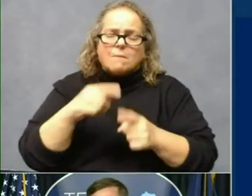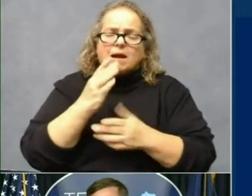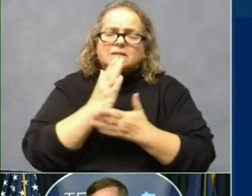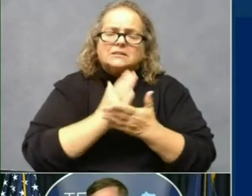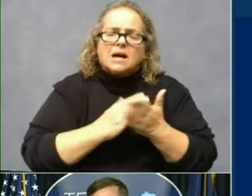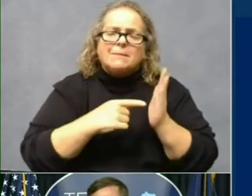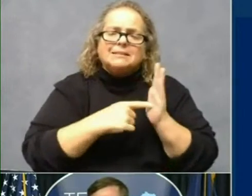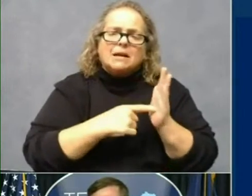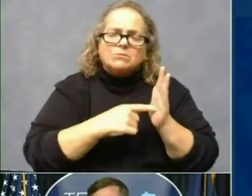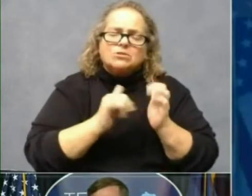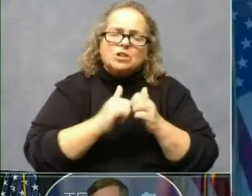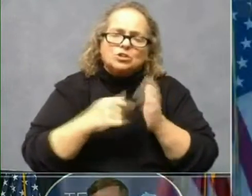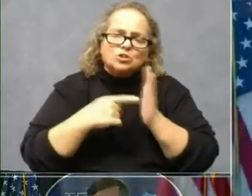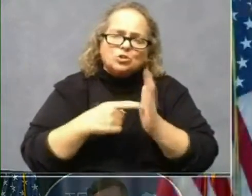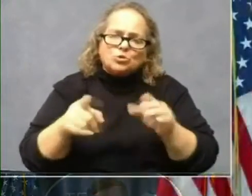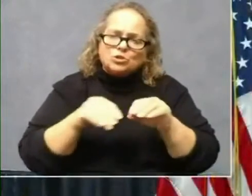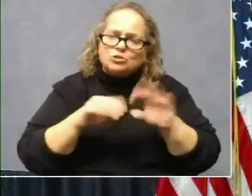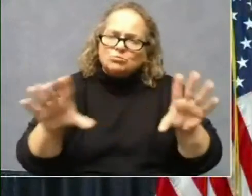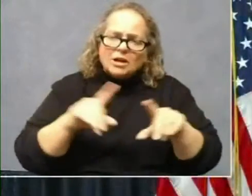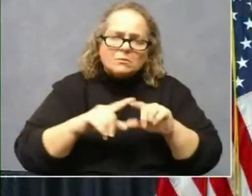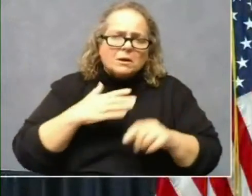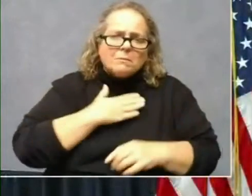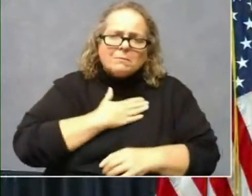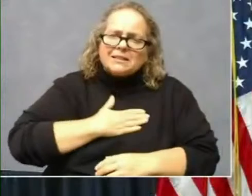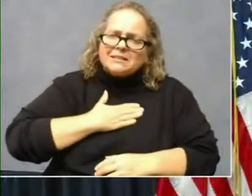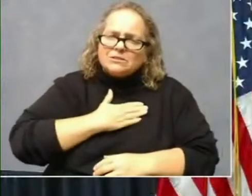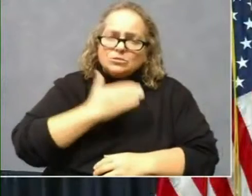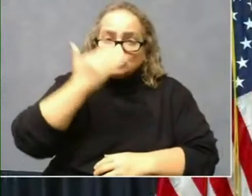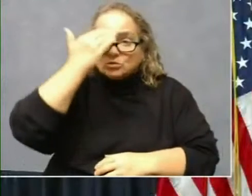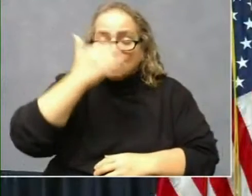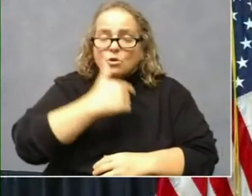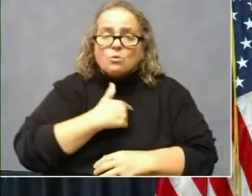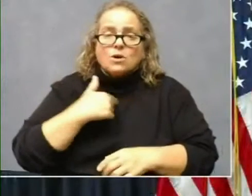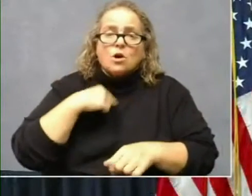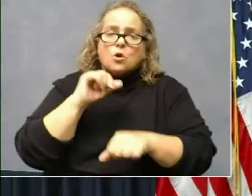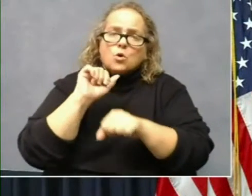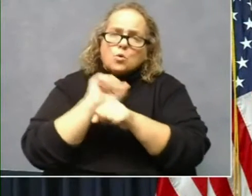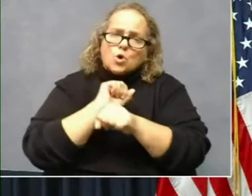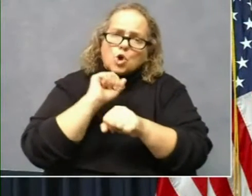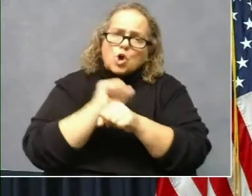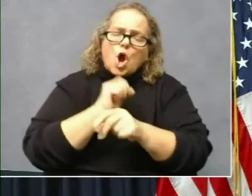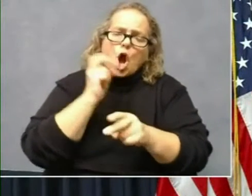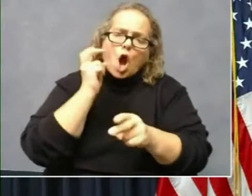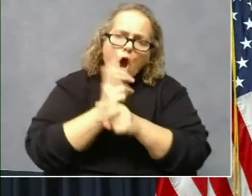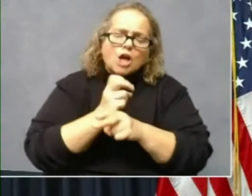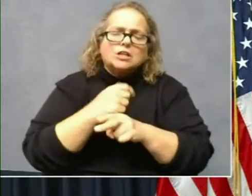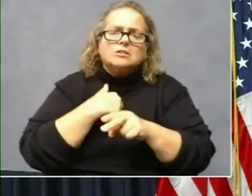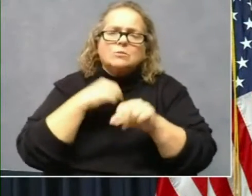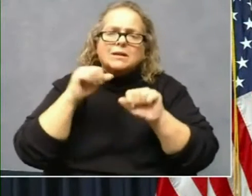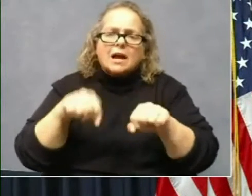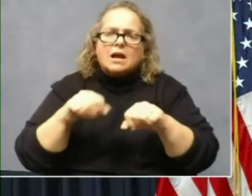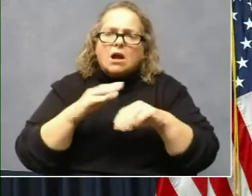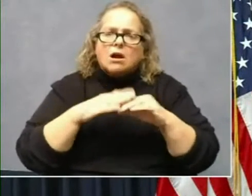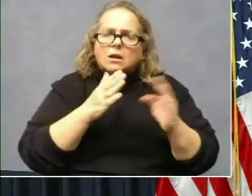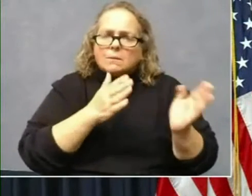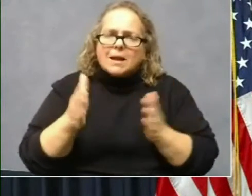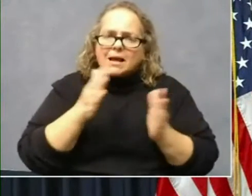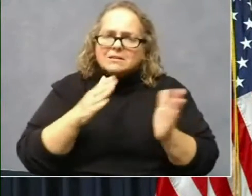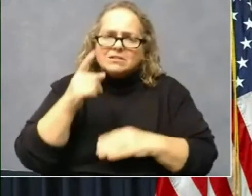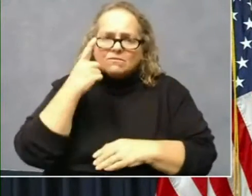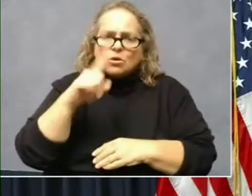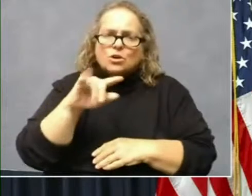please know we're working as hard as we can on plans for January 4th that